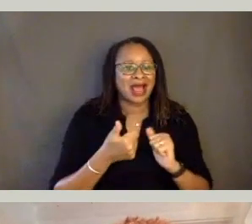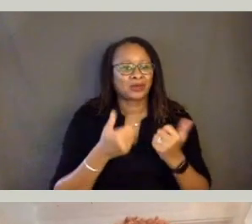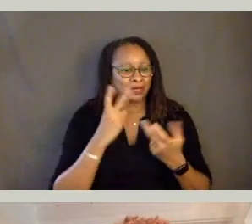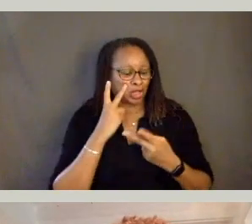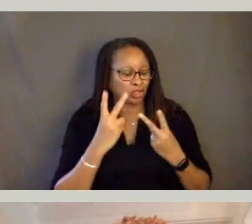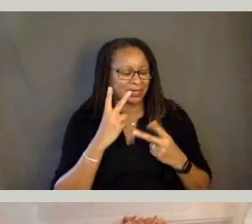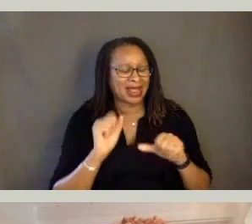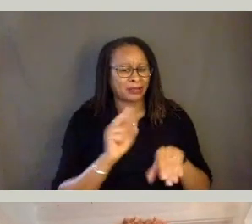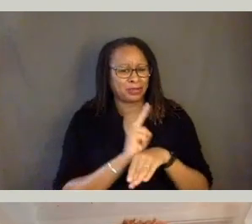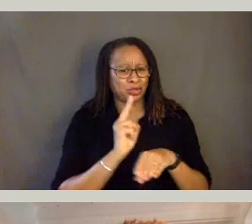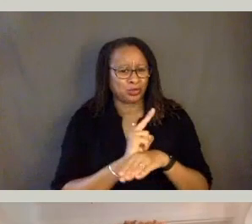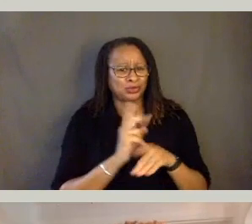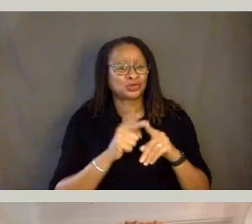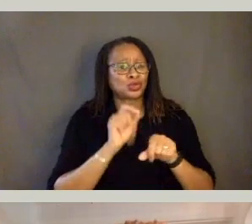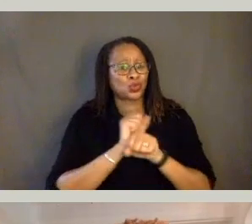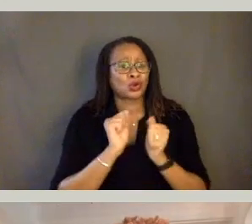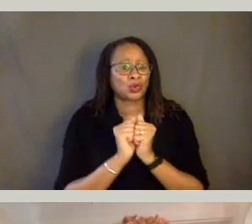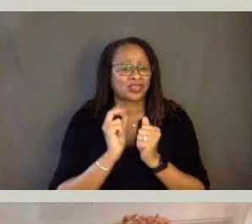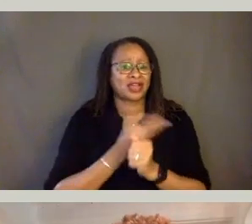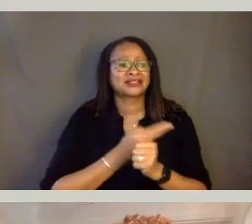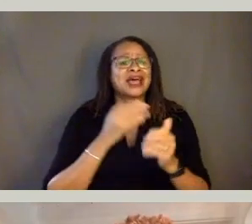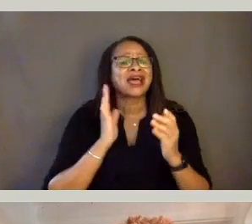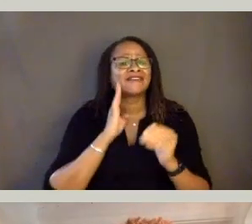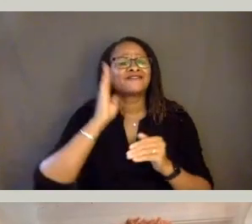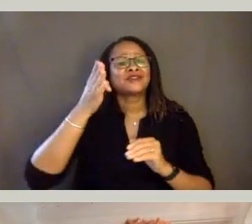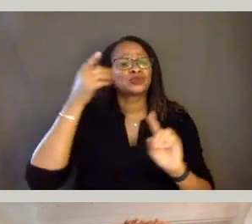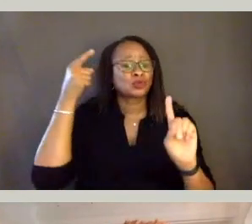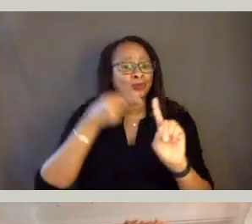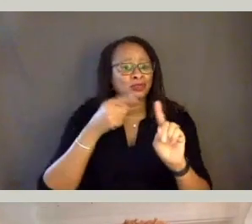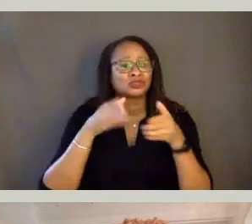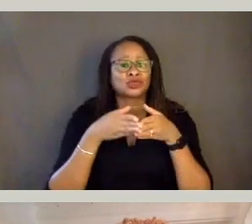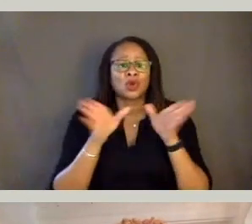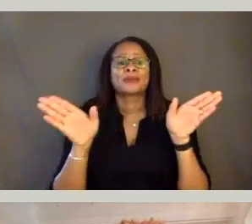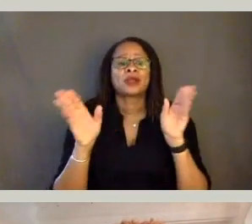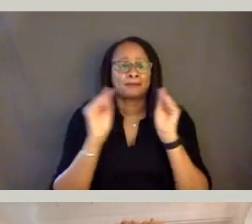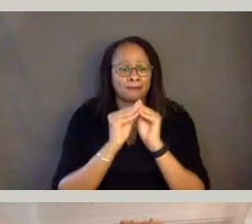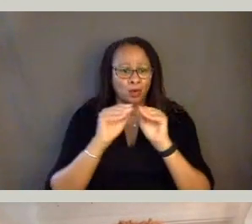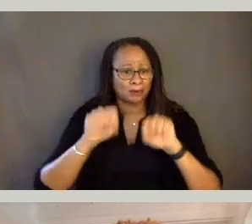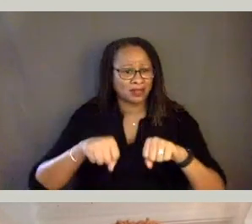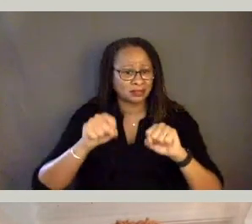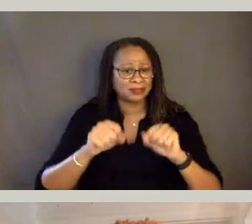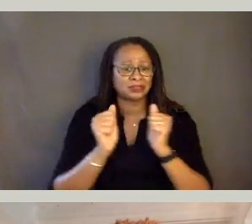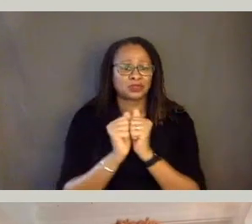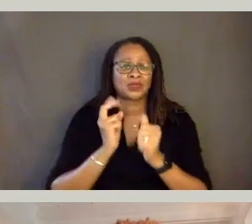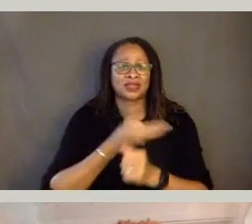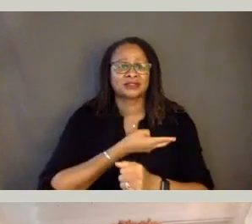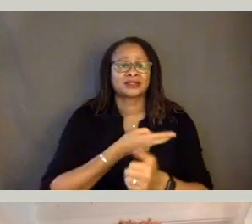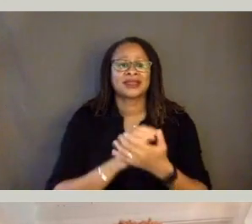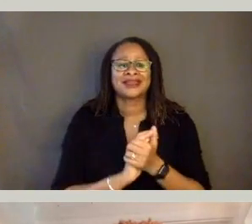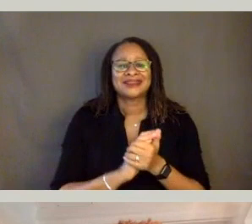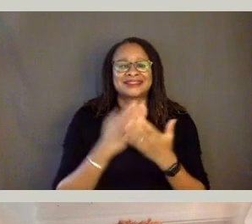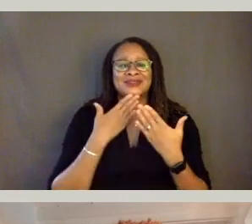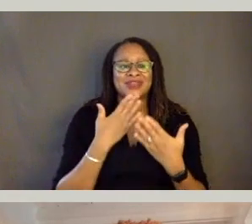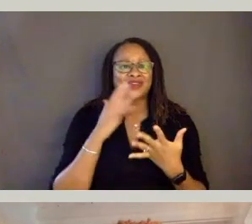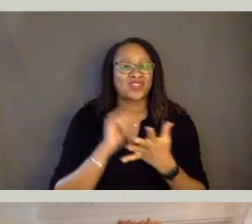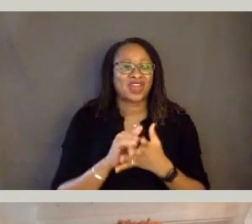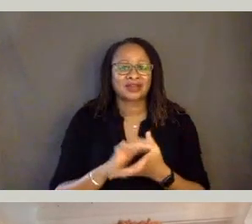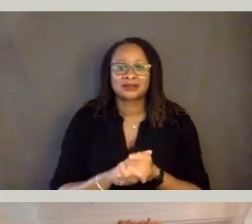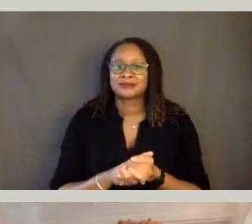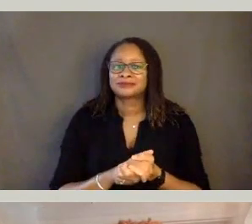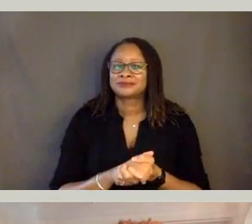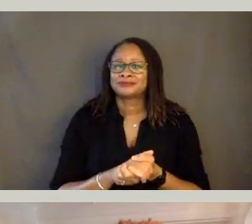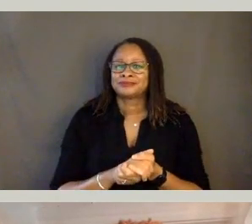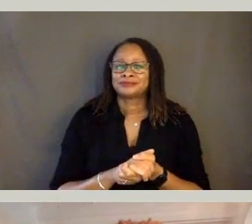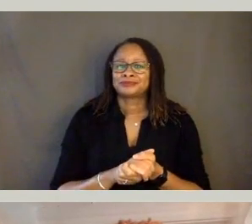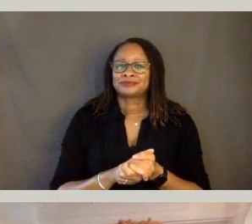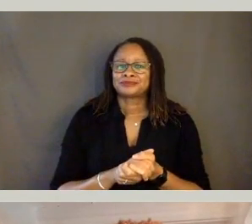be utilized to work with us at future points to open up even more possibilities with us. So thank you, Marilyn. Having those